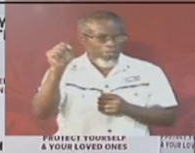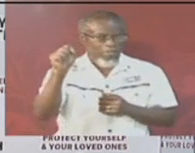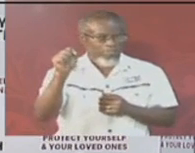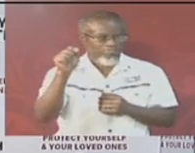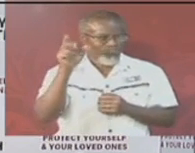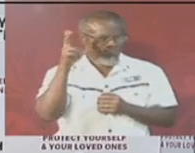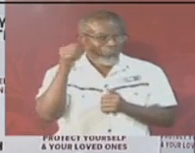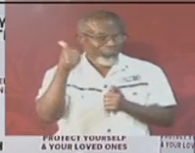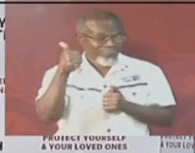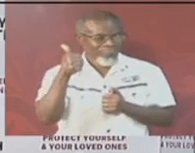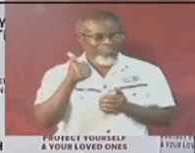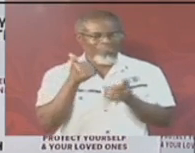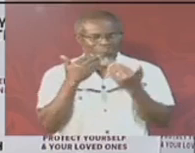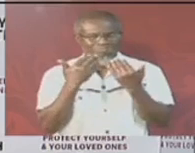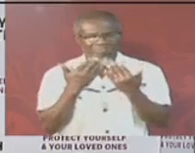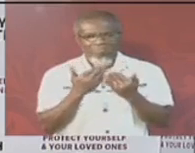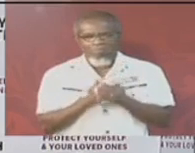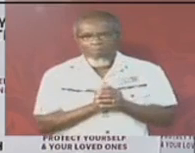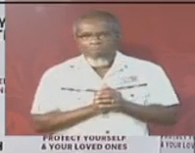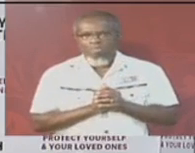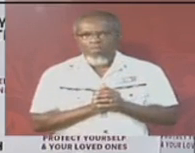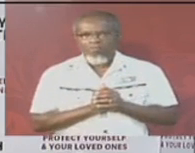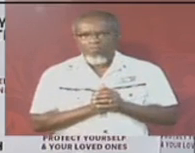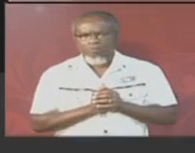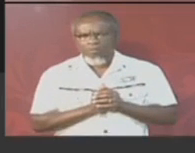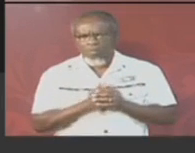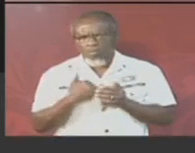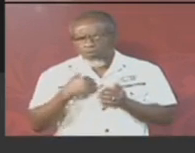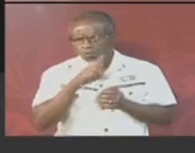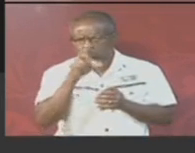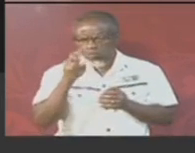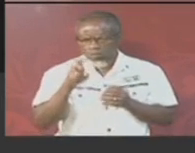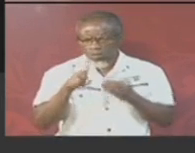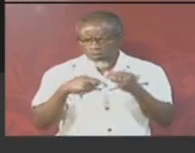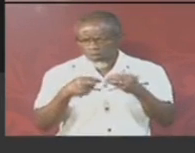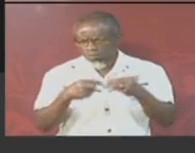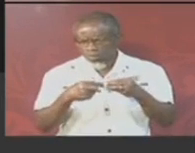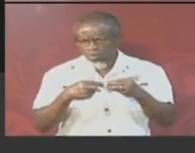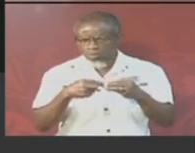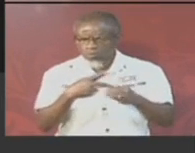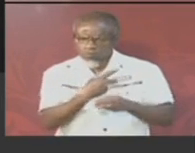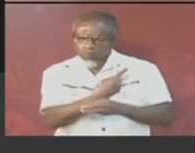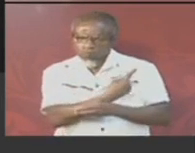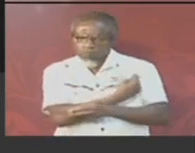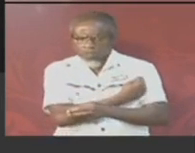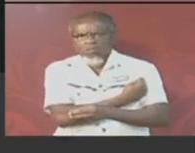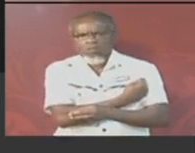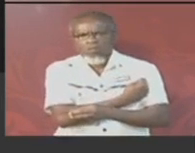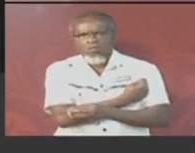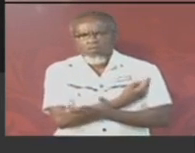properly. I have a question regarding the vaccination.